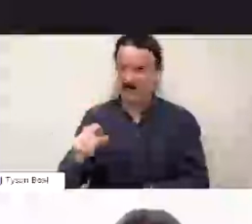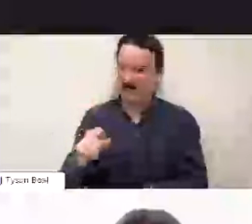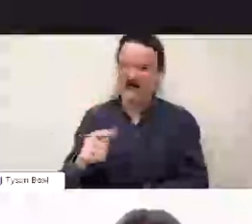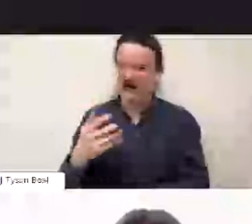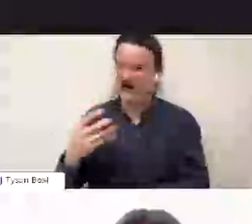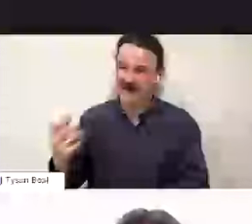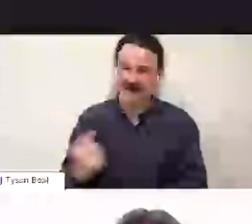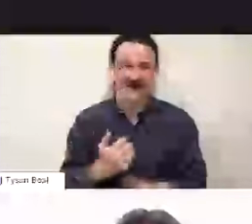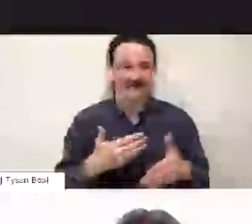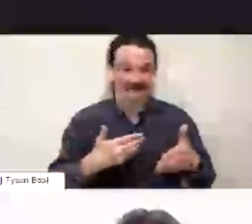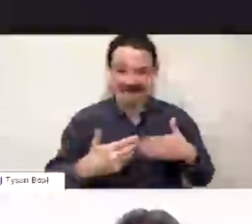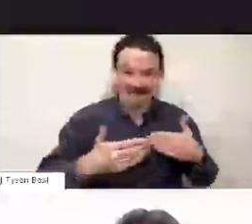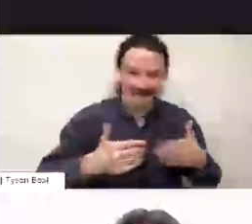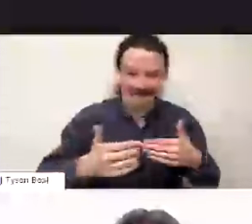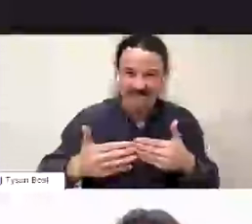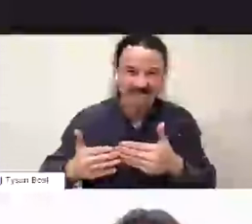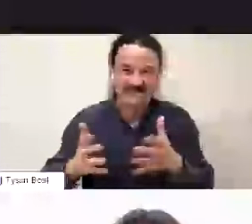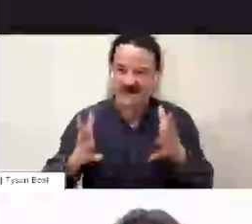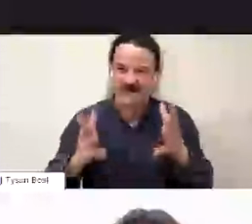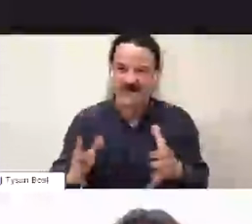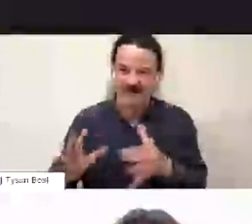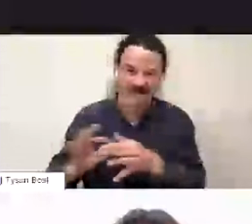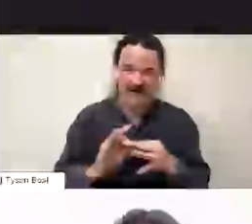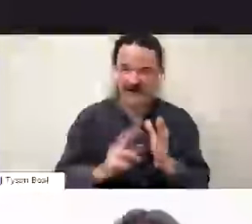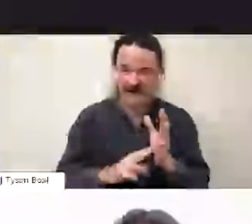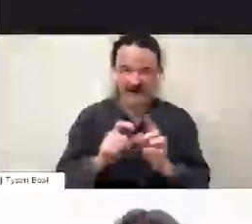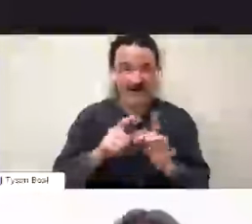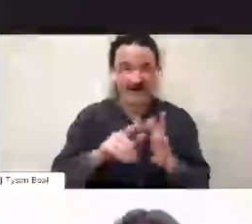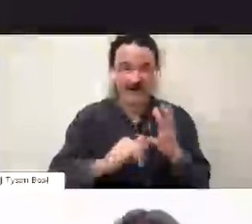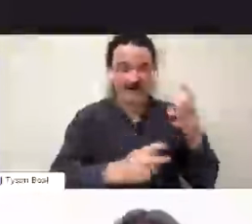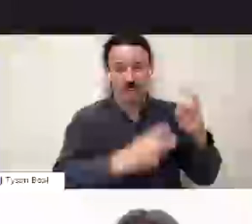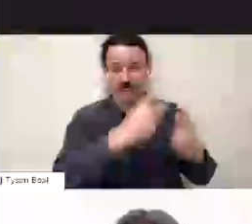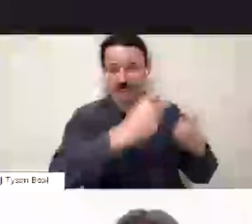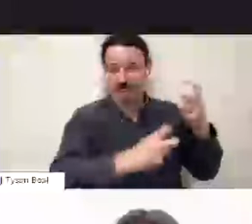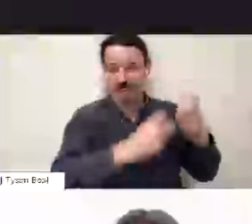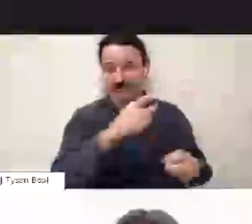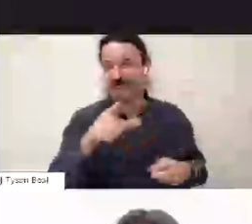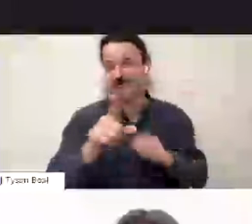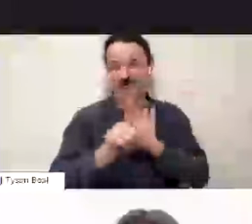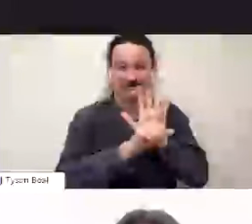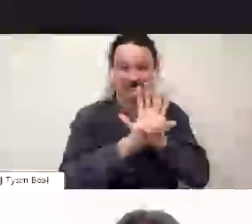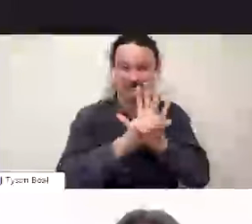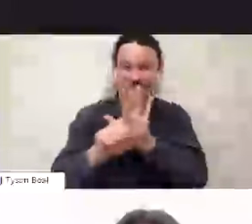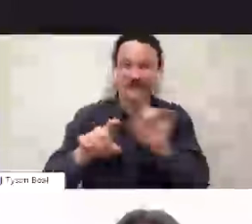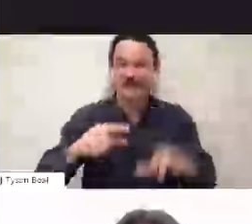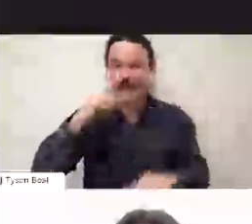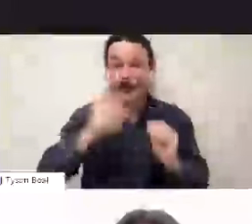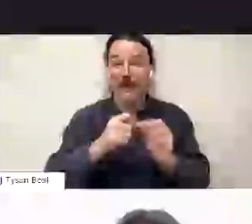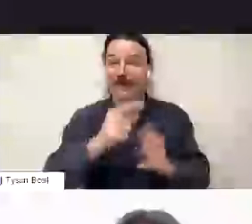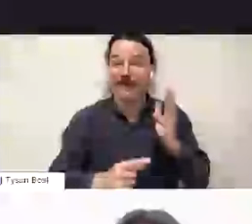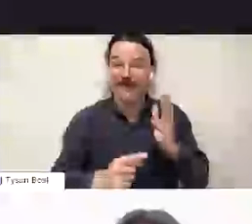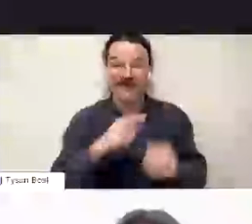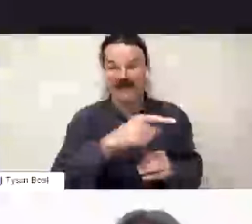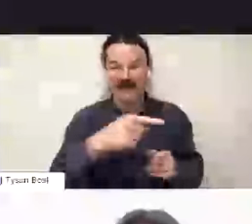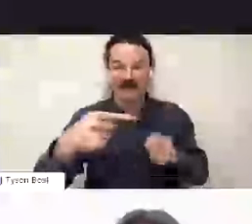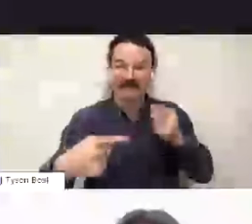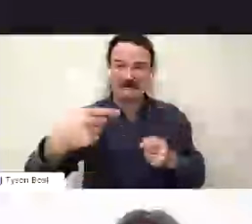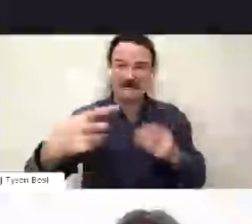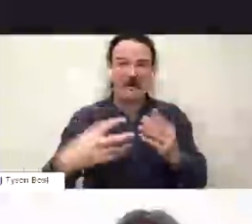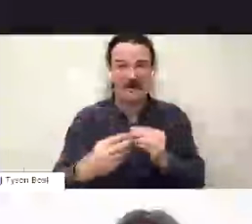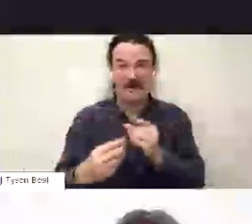scheme and representing Australians with disability in in their battles with the scheme, I would say.